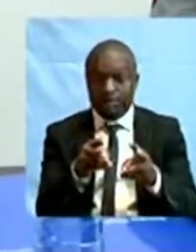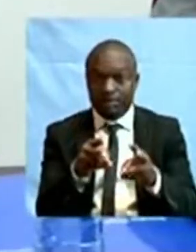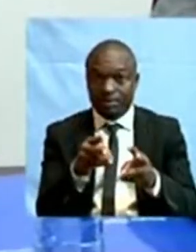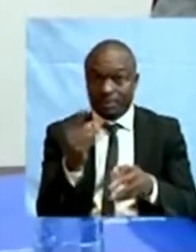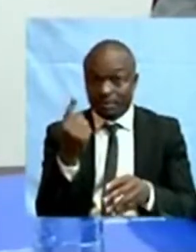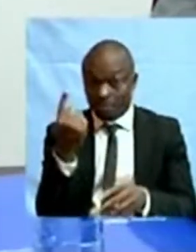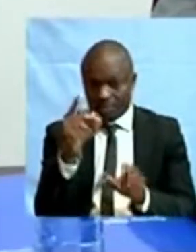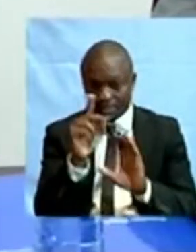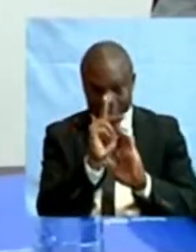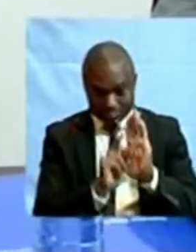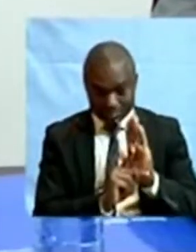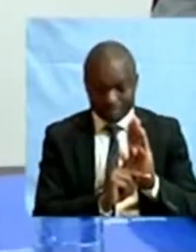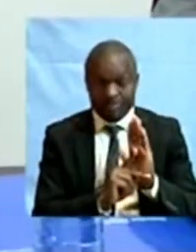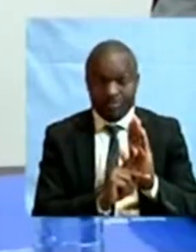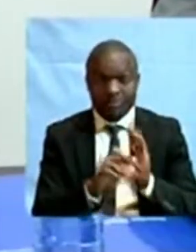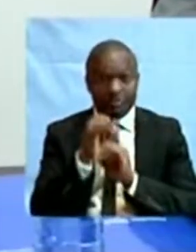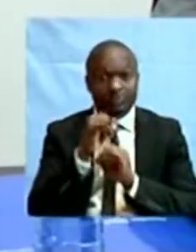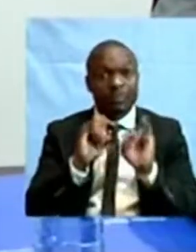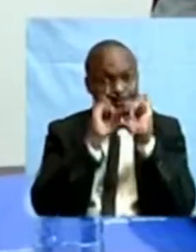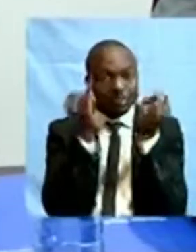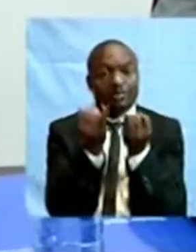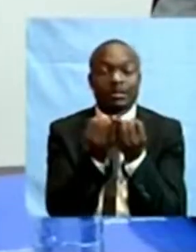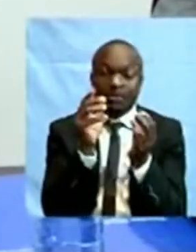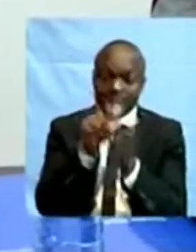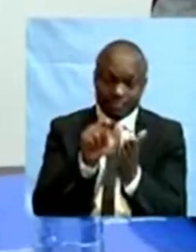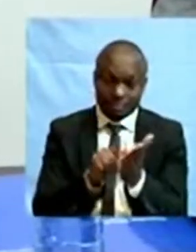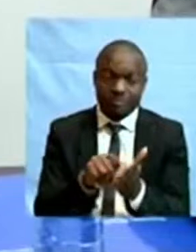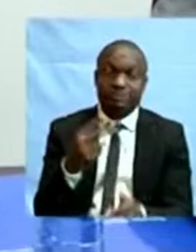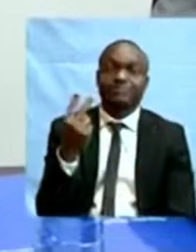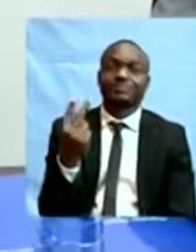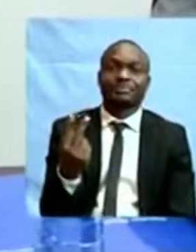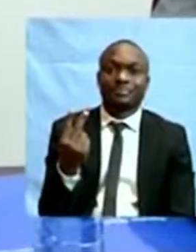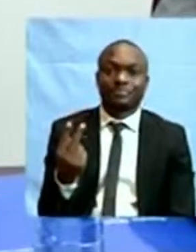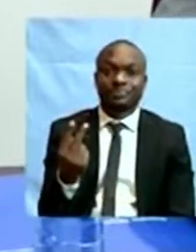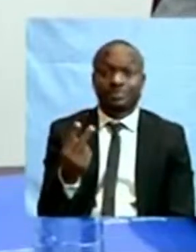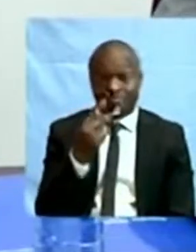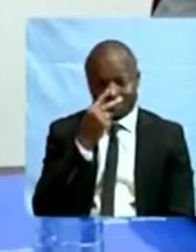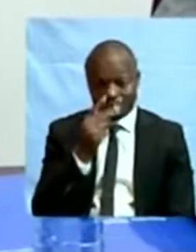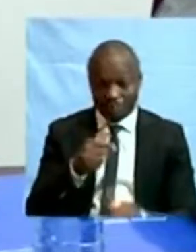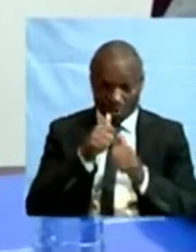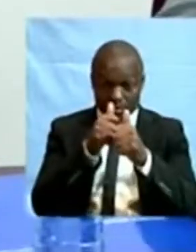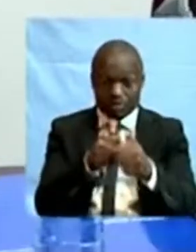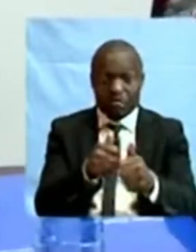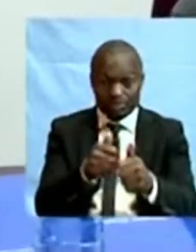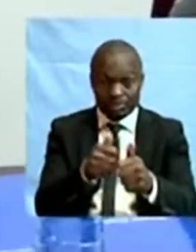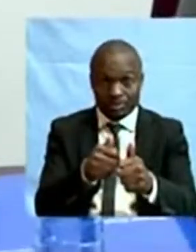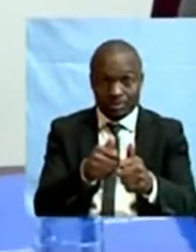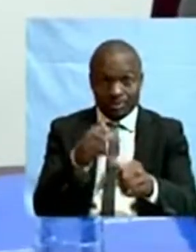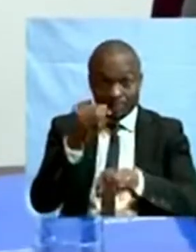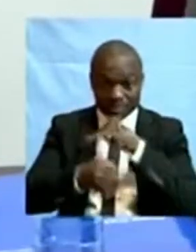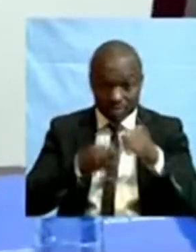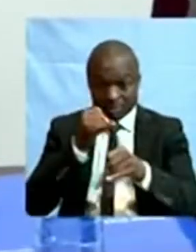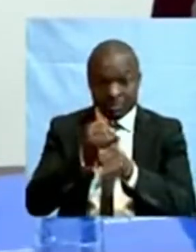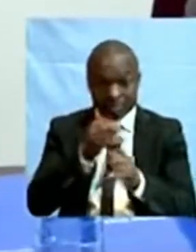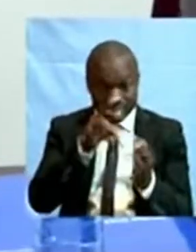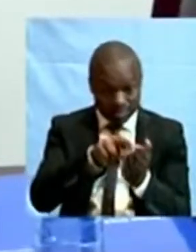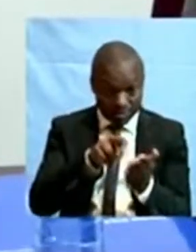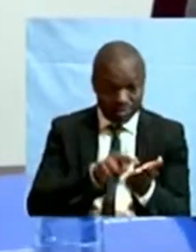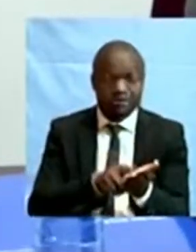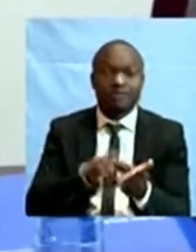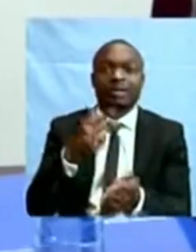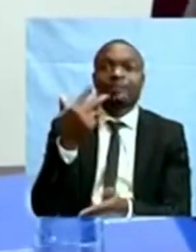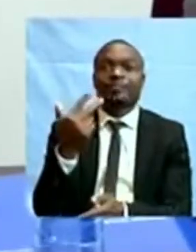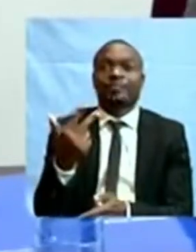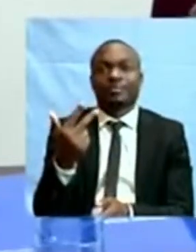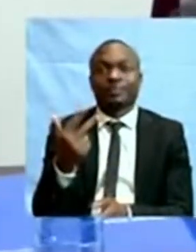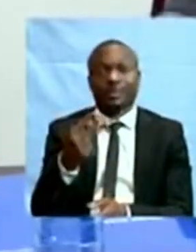is the policy, institutional and legal frameworks. Number two, we'll look at adherence to international standards. Number three,